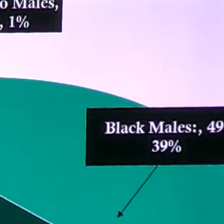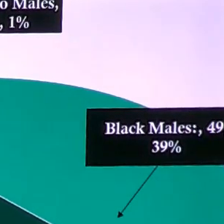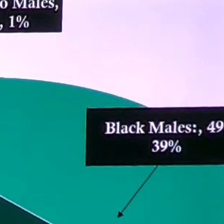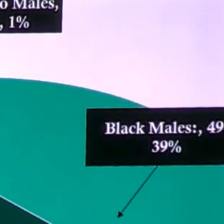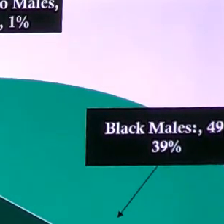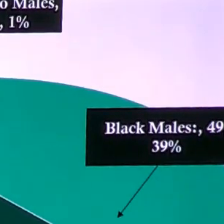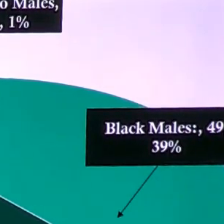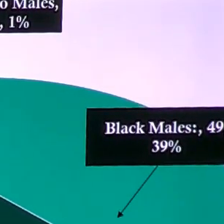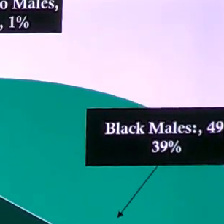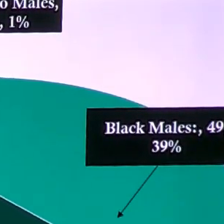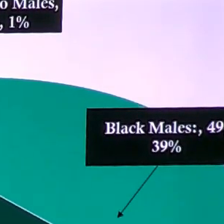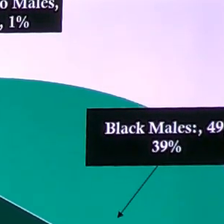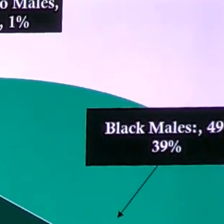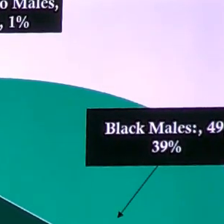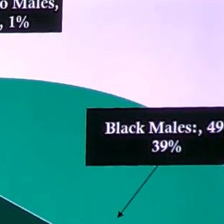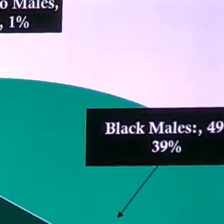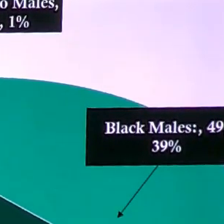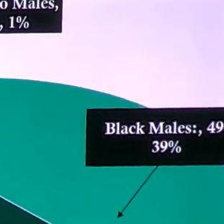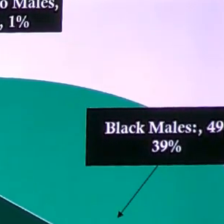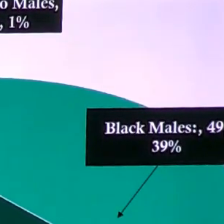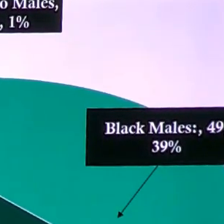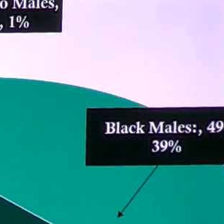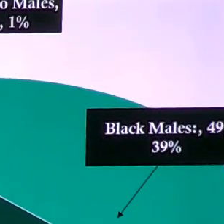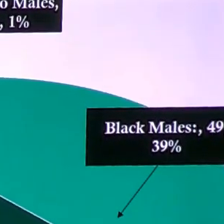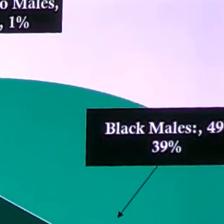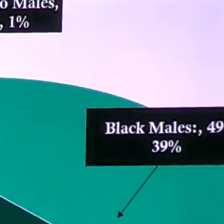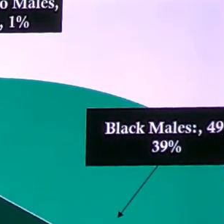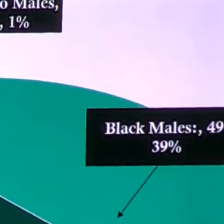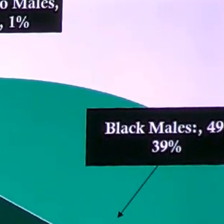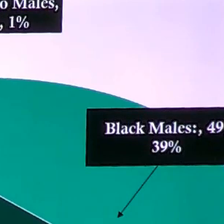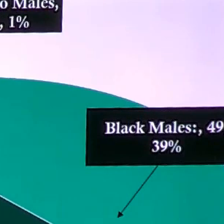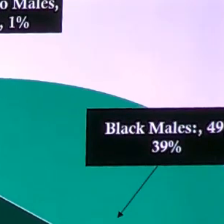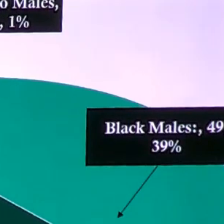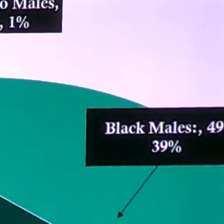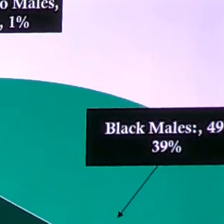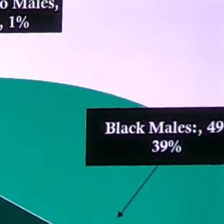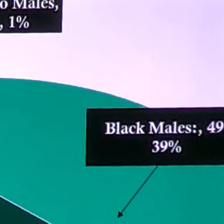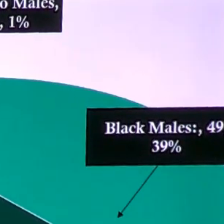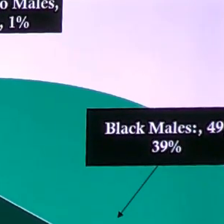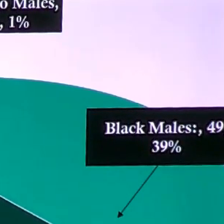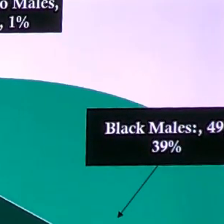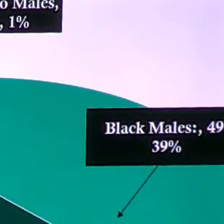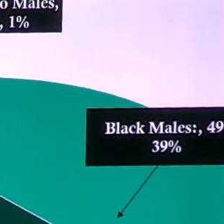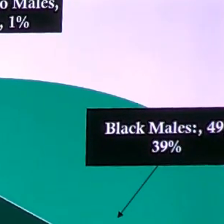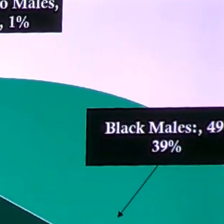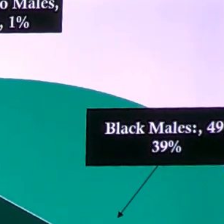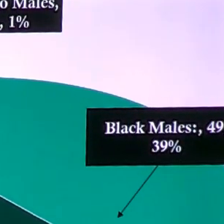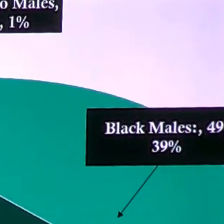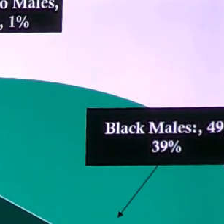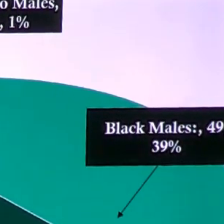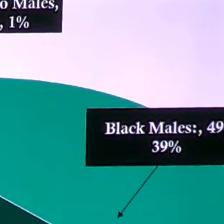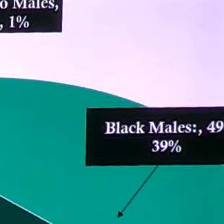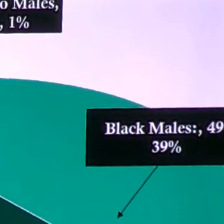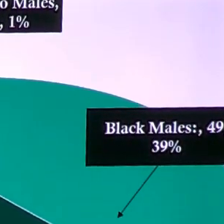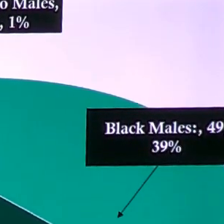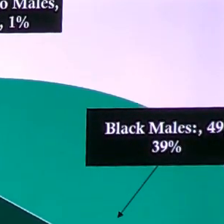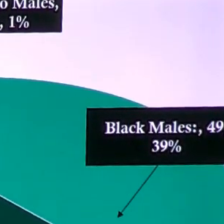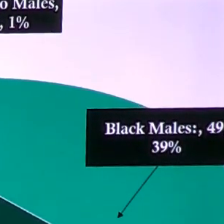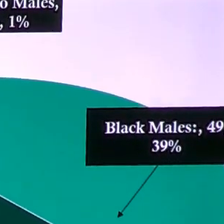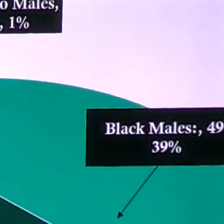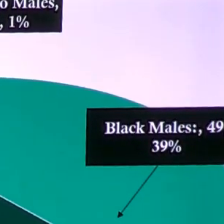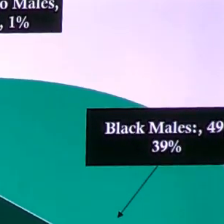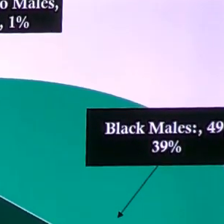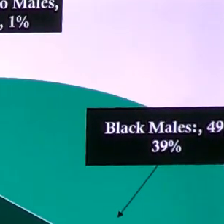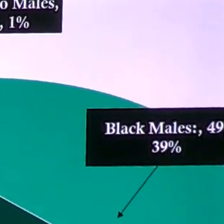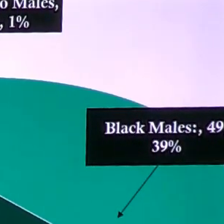have 8 white males. We have a total of 50 black